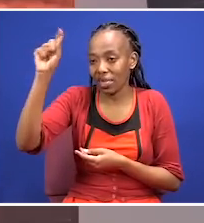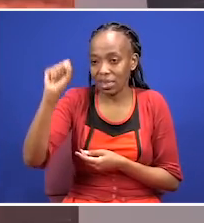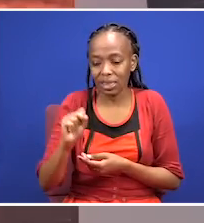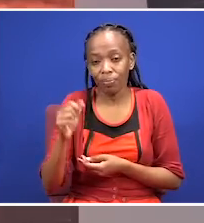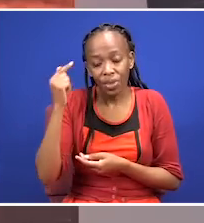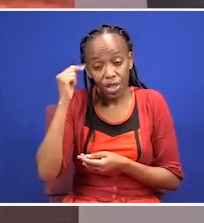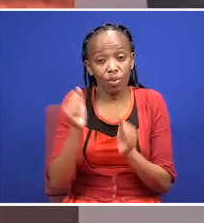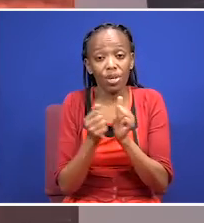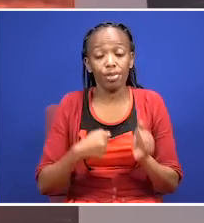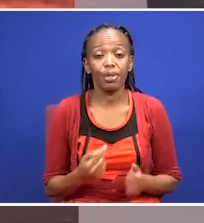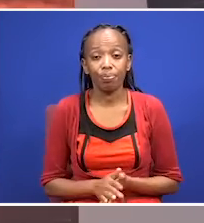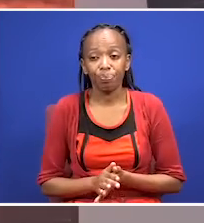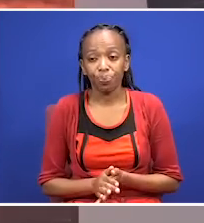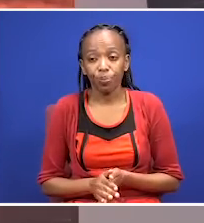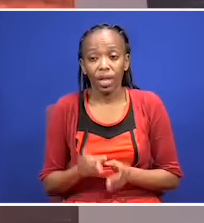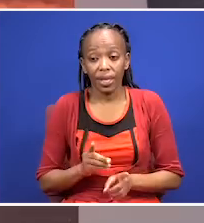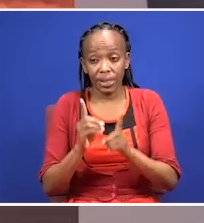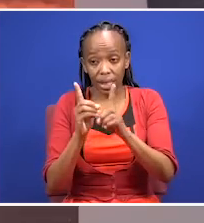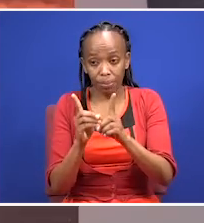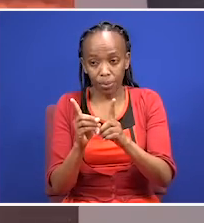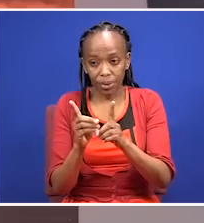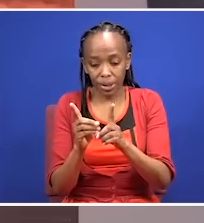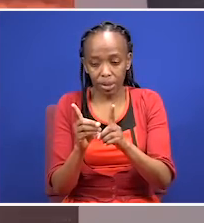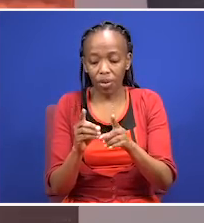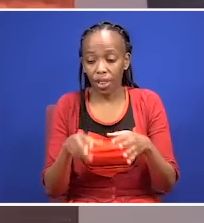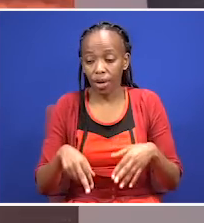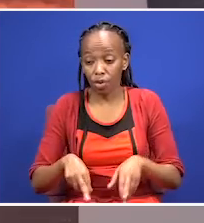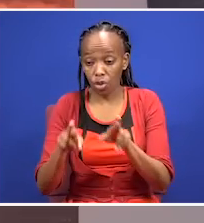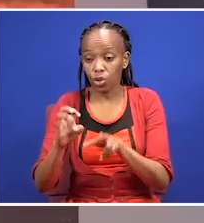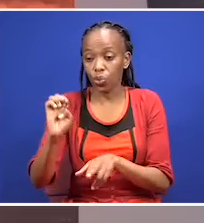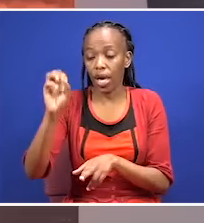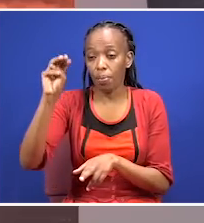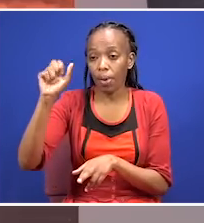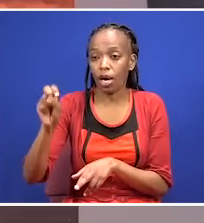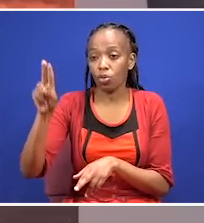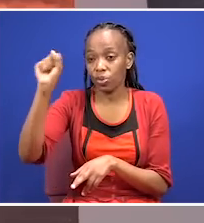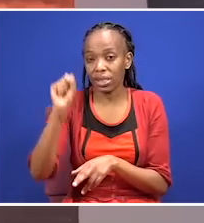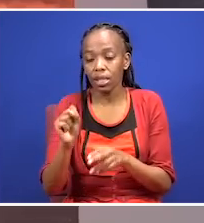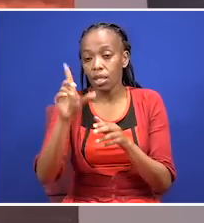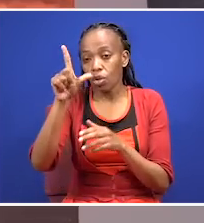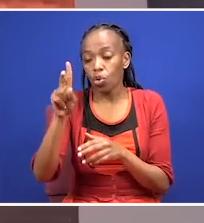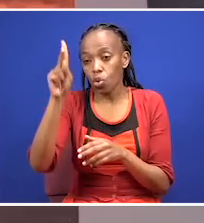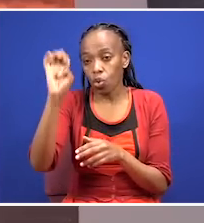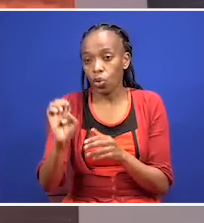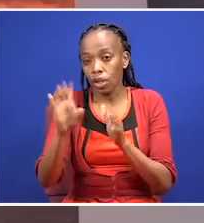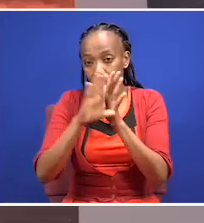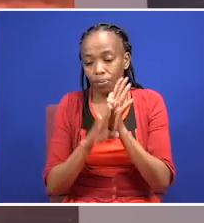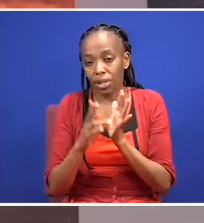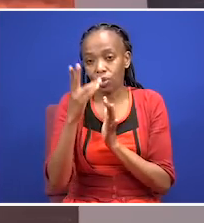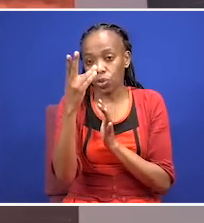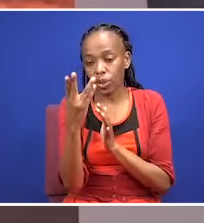with me the disciples on the road to emeas luke chapter 24 verse 13 to to